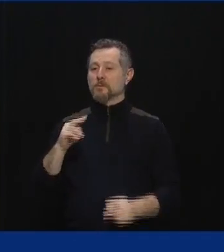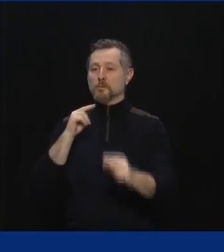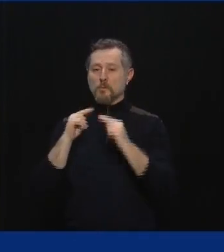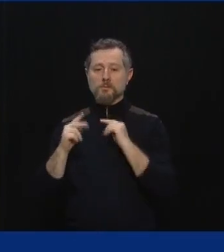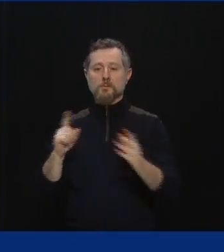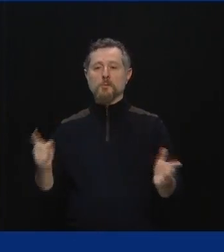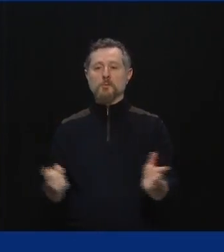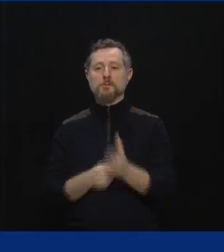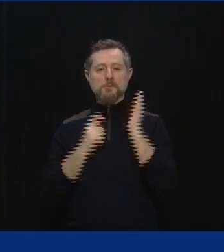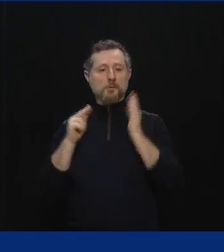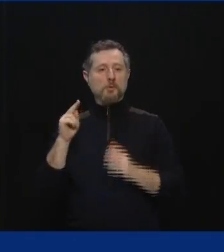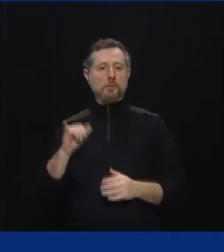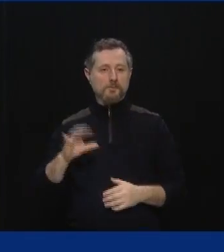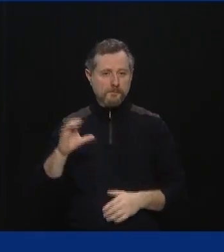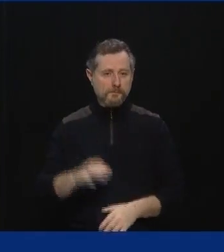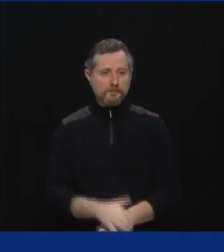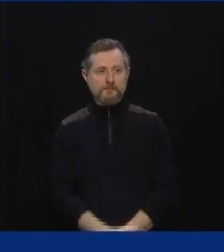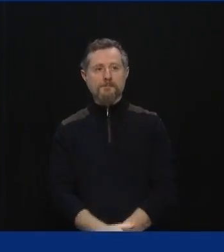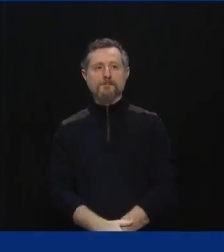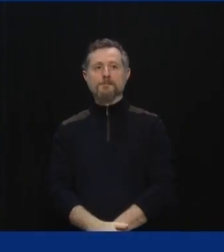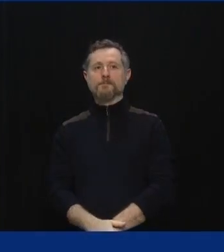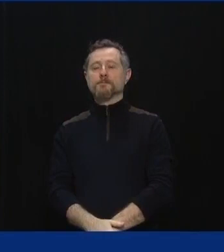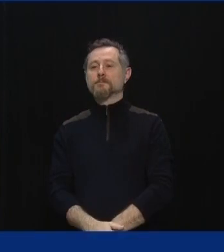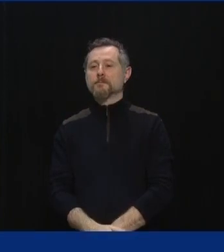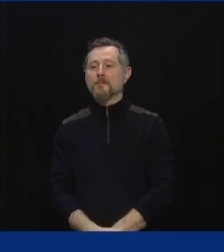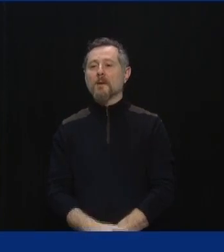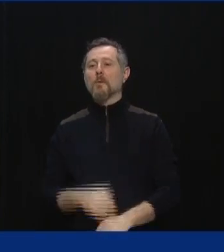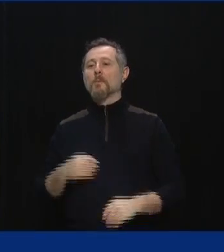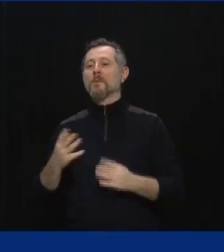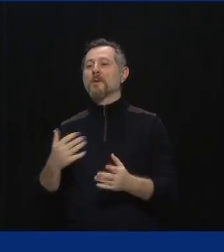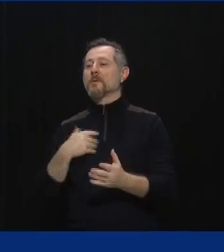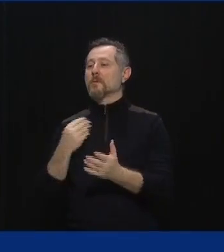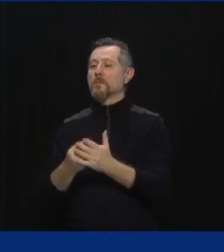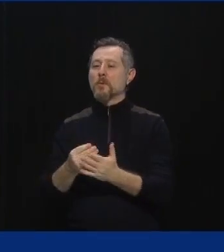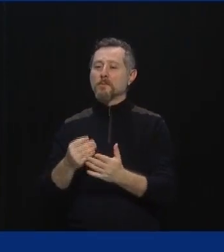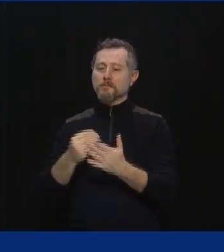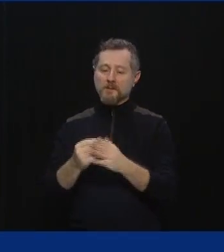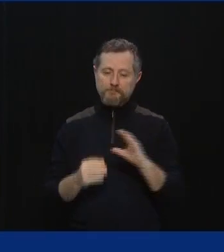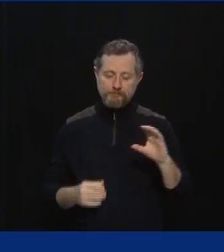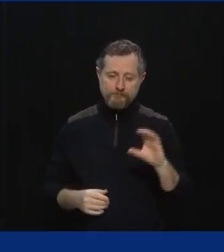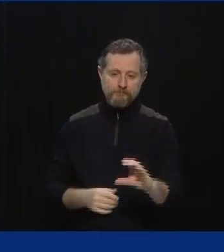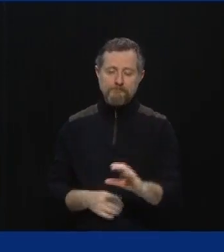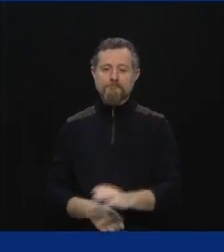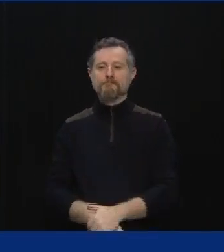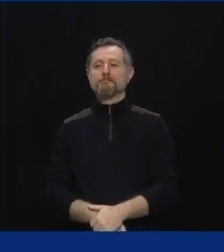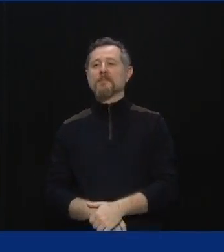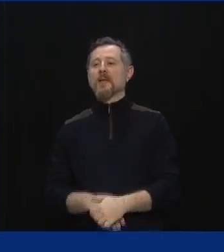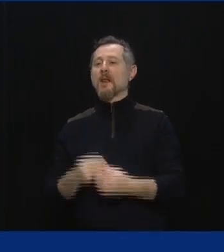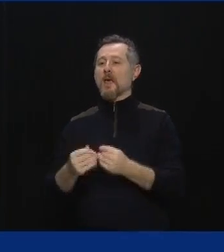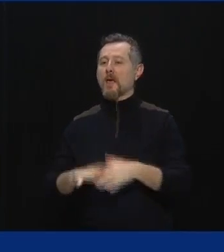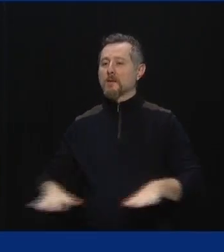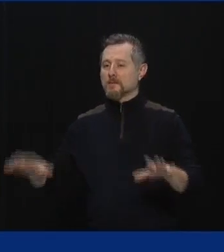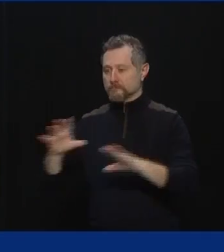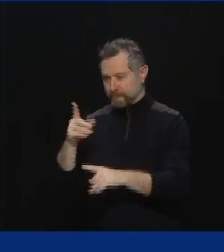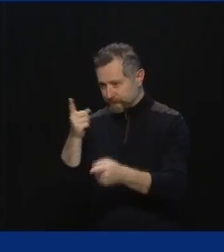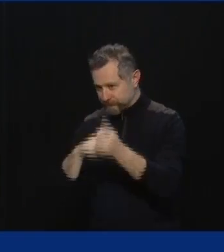city. There's city dollars and moving forward and land leases and everything that had to be